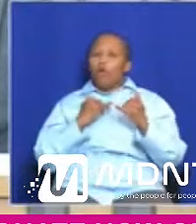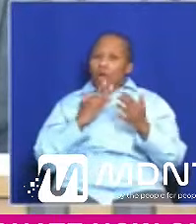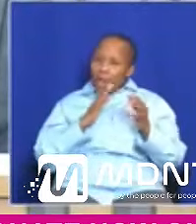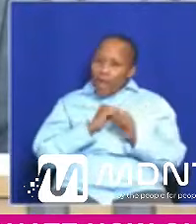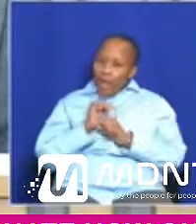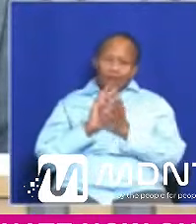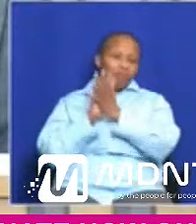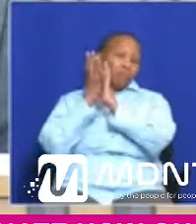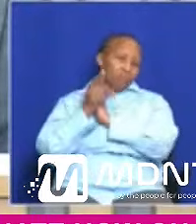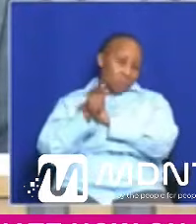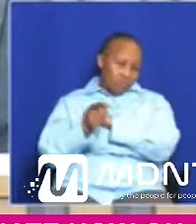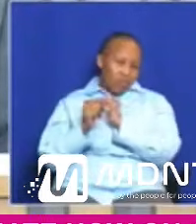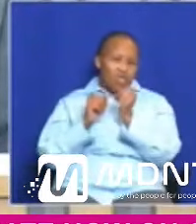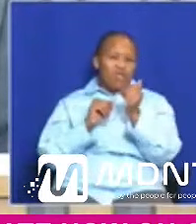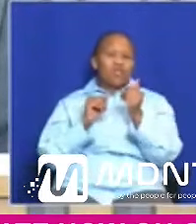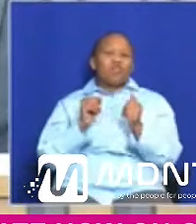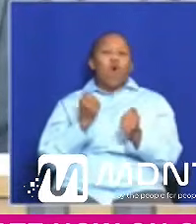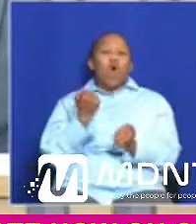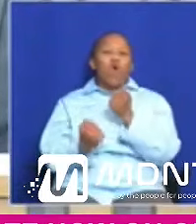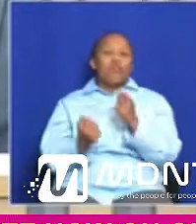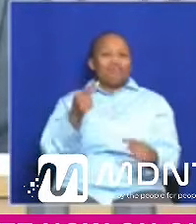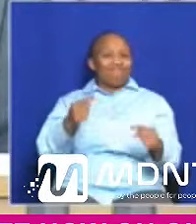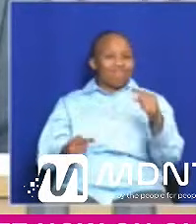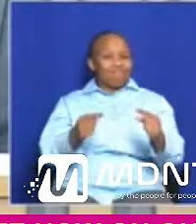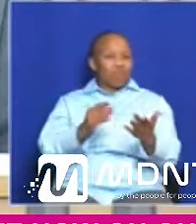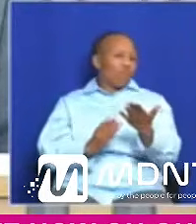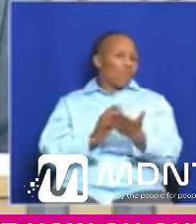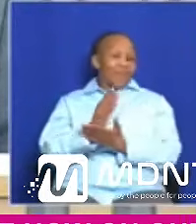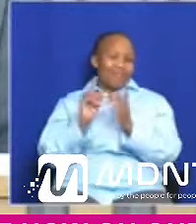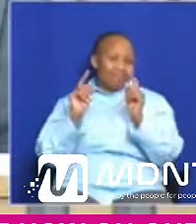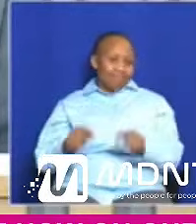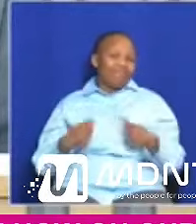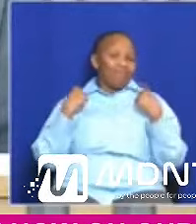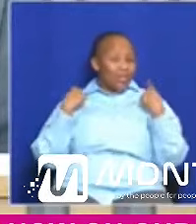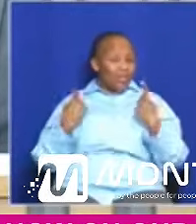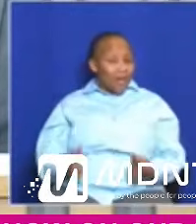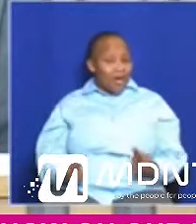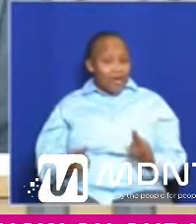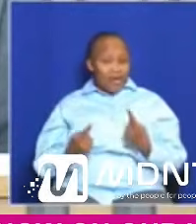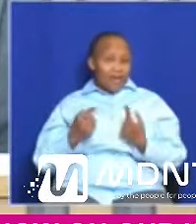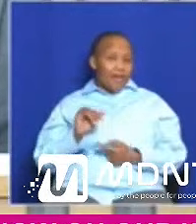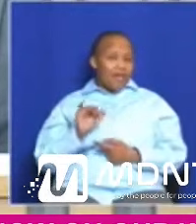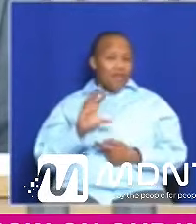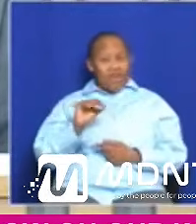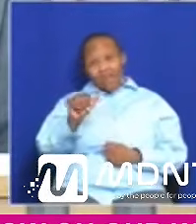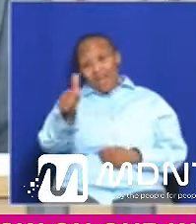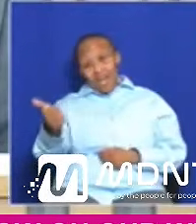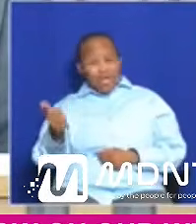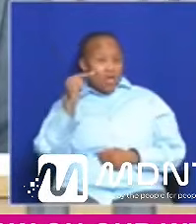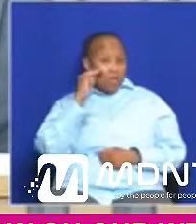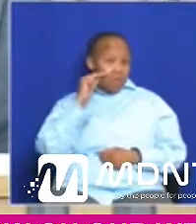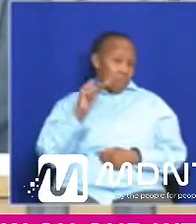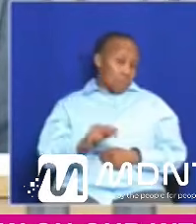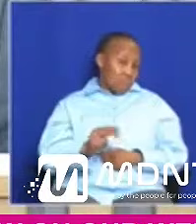trial rights. And if you hold a contrary view, then I invite you to explain to